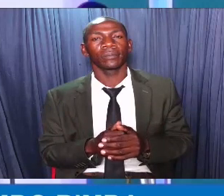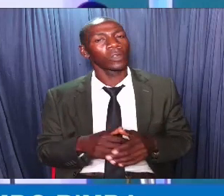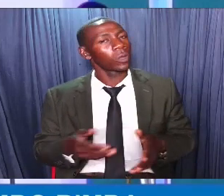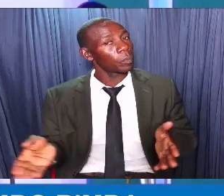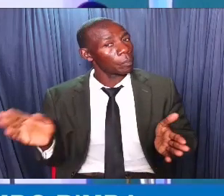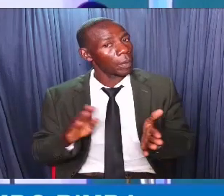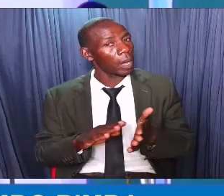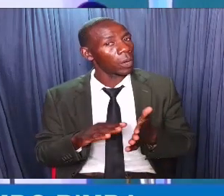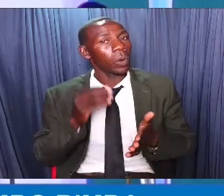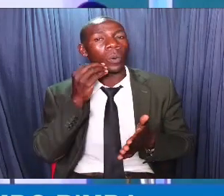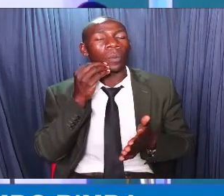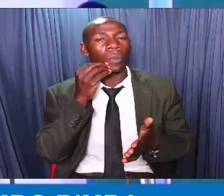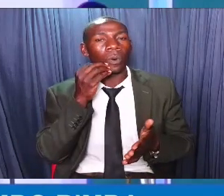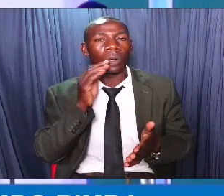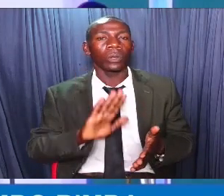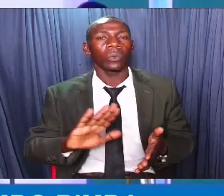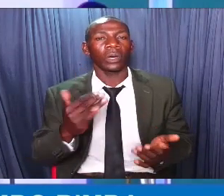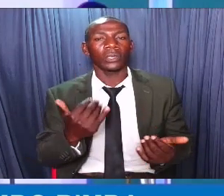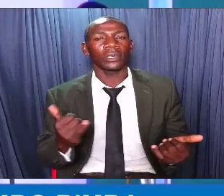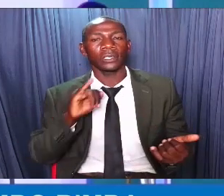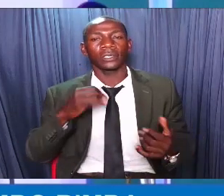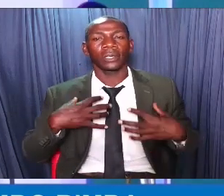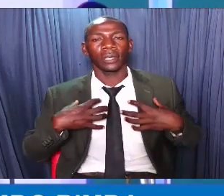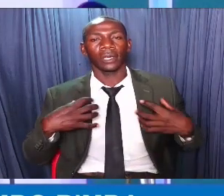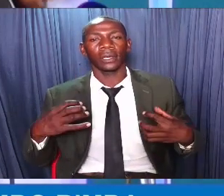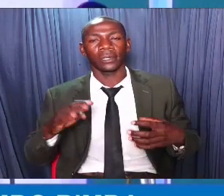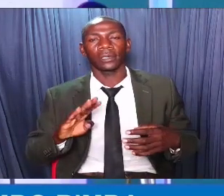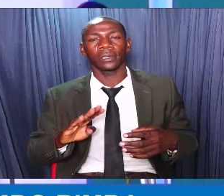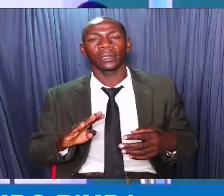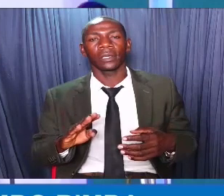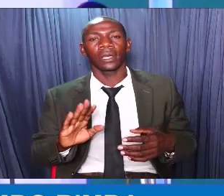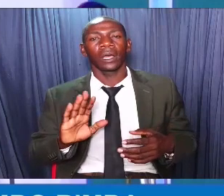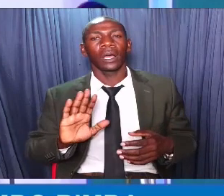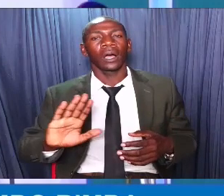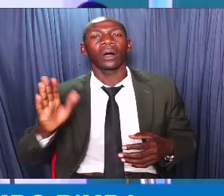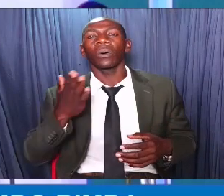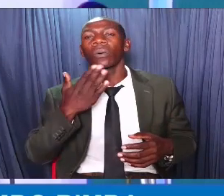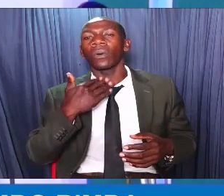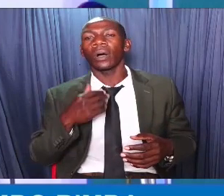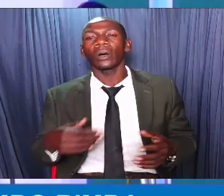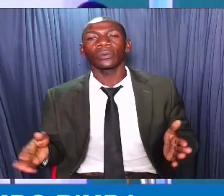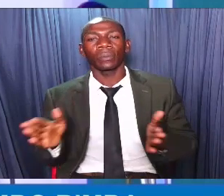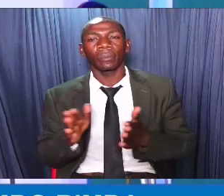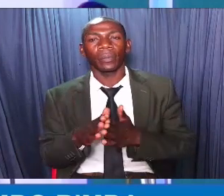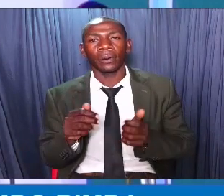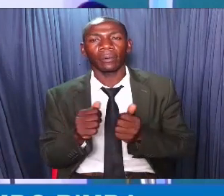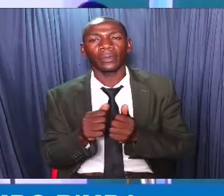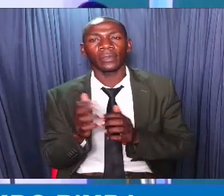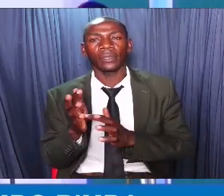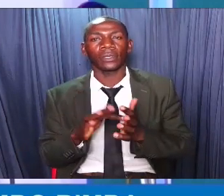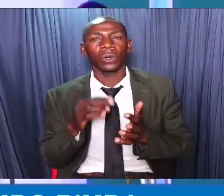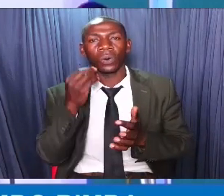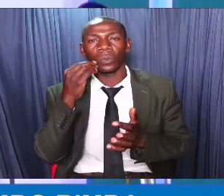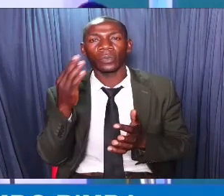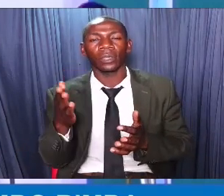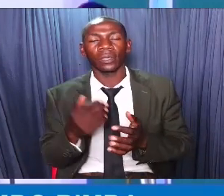Enda. You go. Mwanao amepona. That child has been healed. Yeye lake alitaka ashuke na Bwana Yesu aende naye. He wanted to go with Jesus down to his